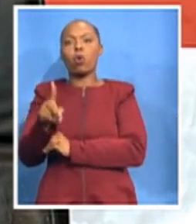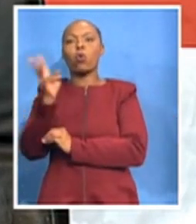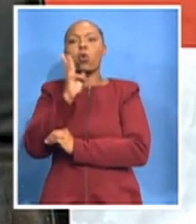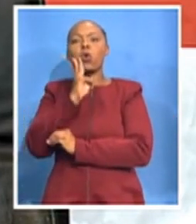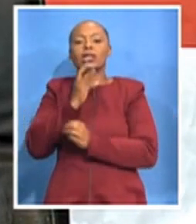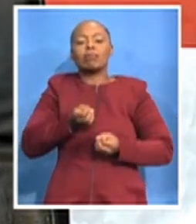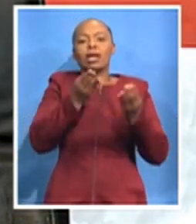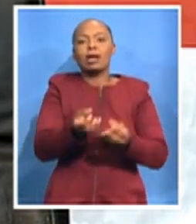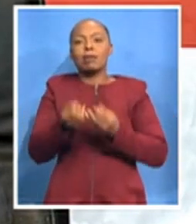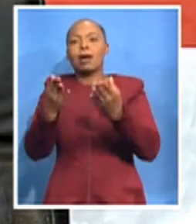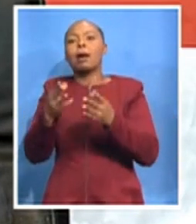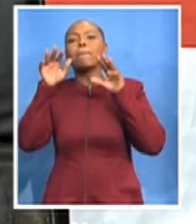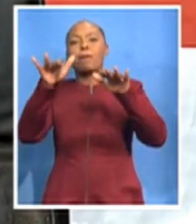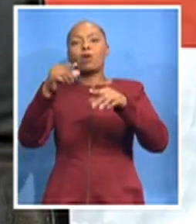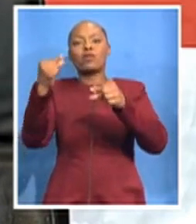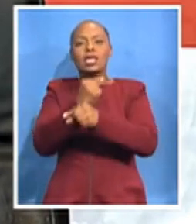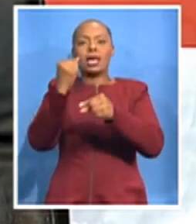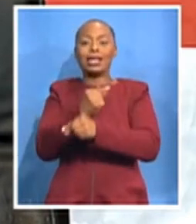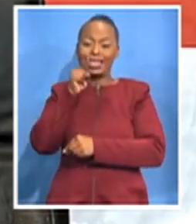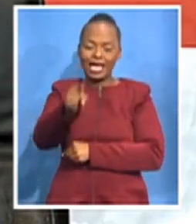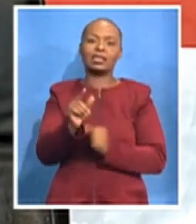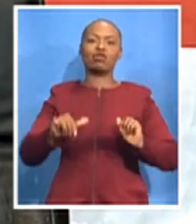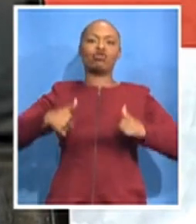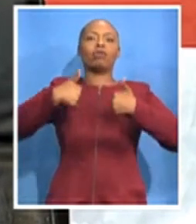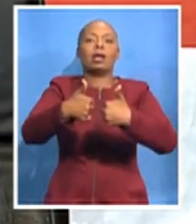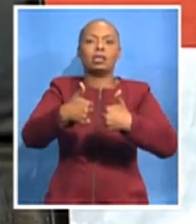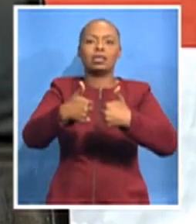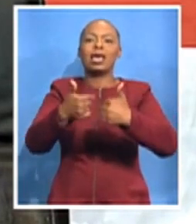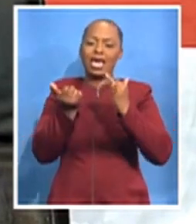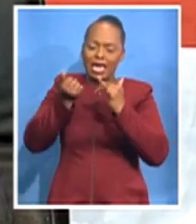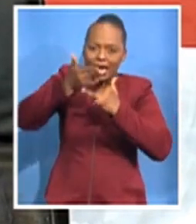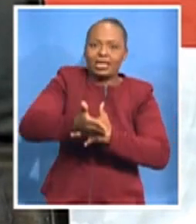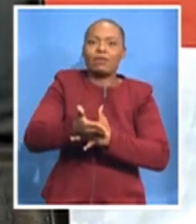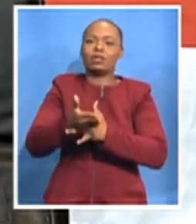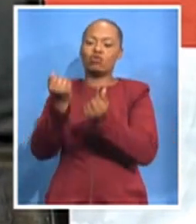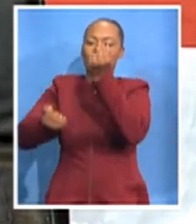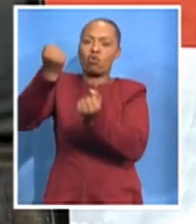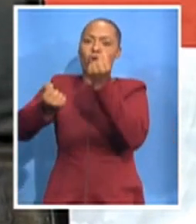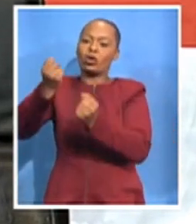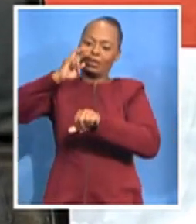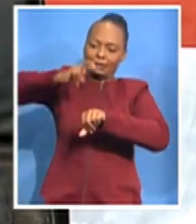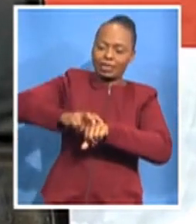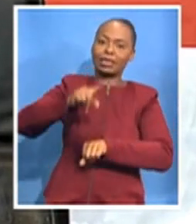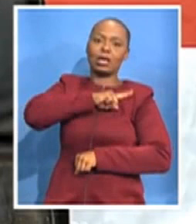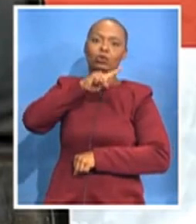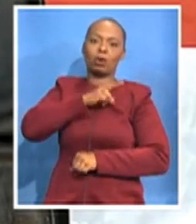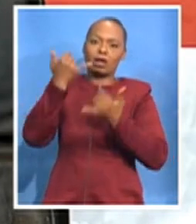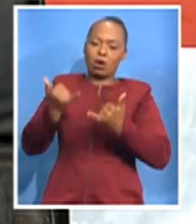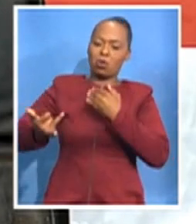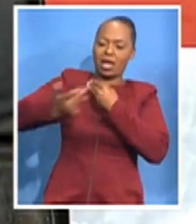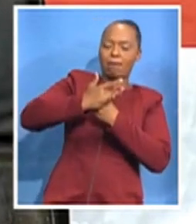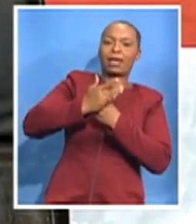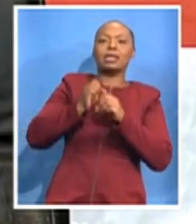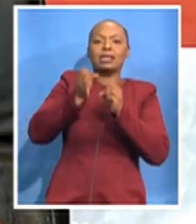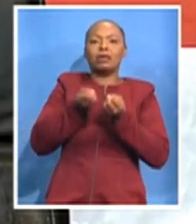is a challenge, and again the interventions by the courts, that's where then it also impacts on service delivery. So